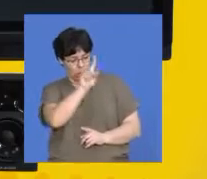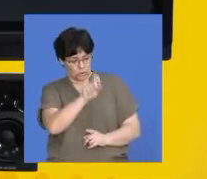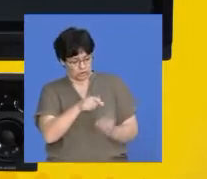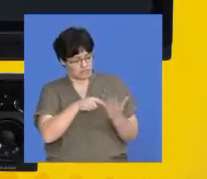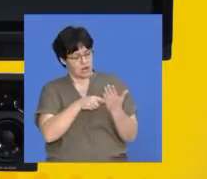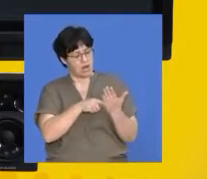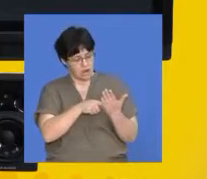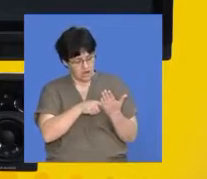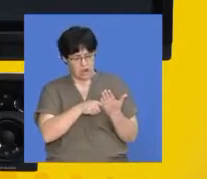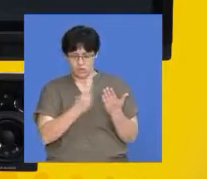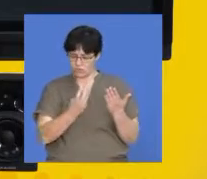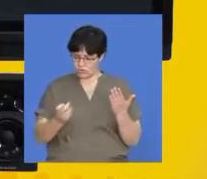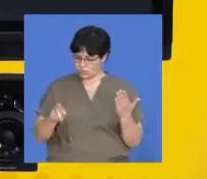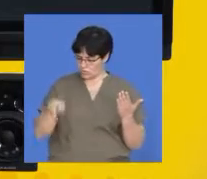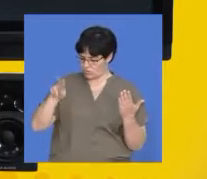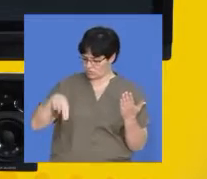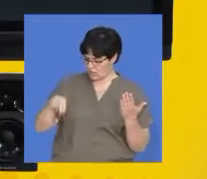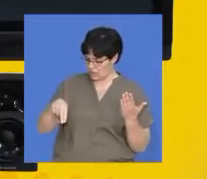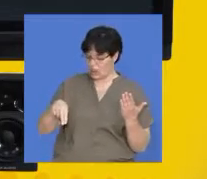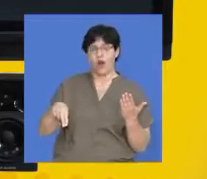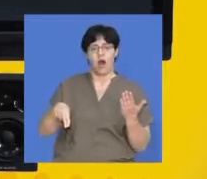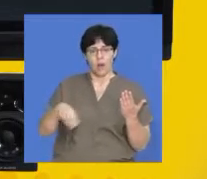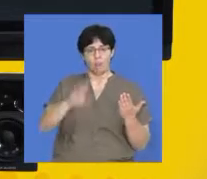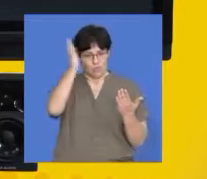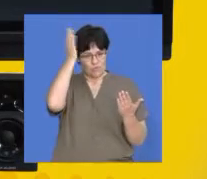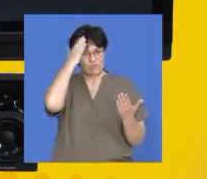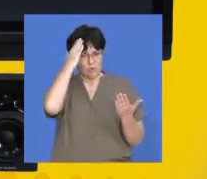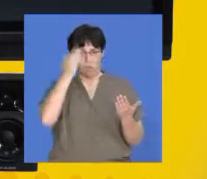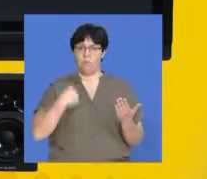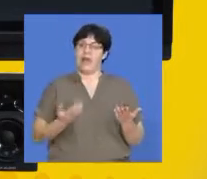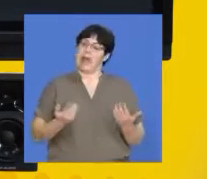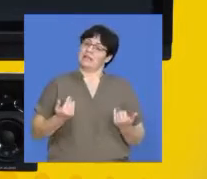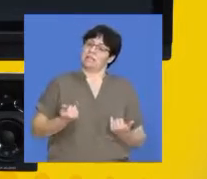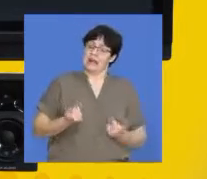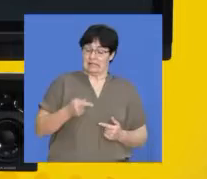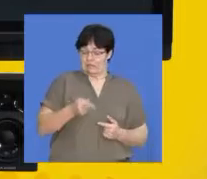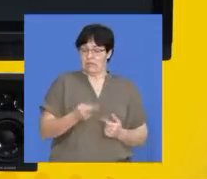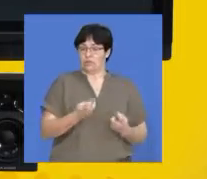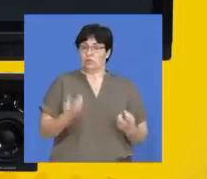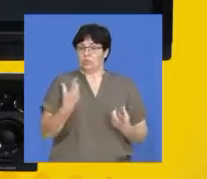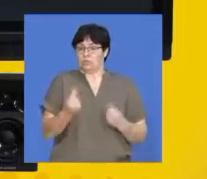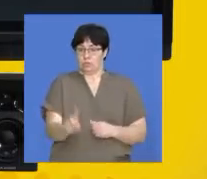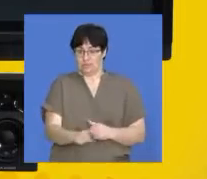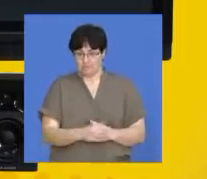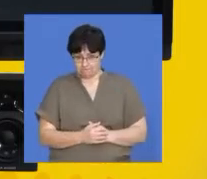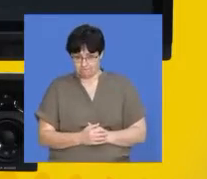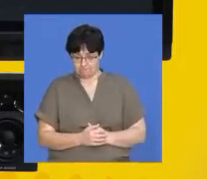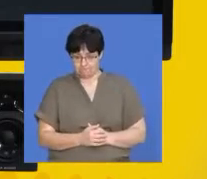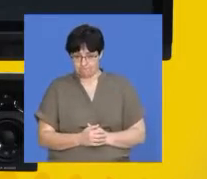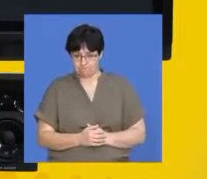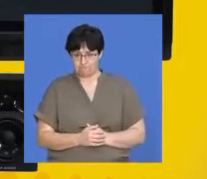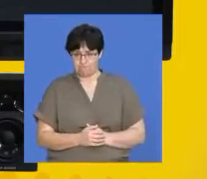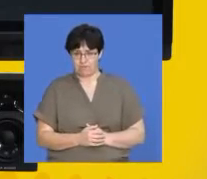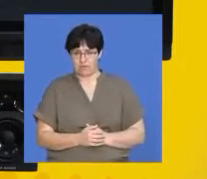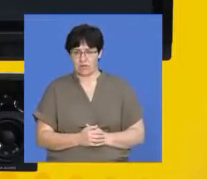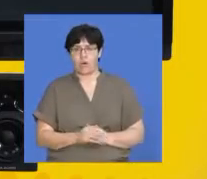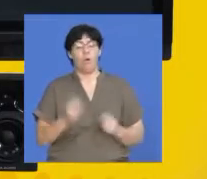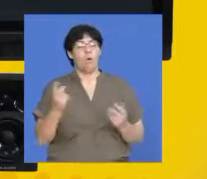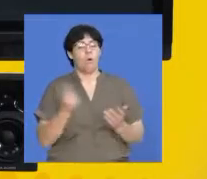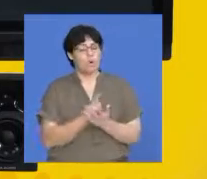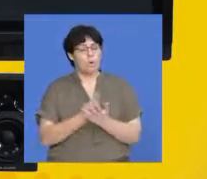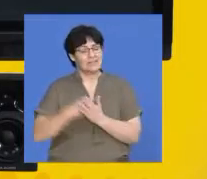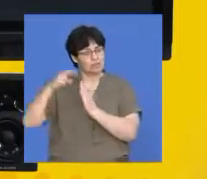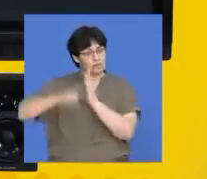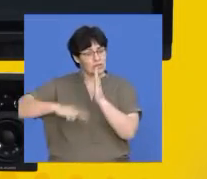when you read the sources, what sort of things you will be expected to do with those sources. Now remember guys, you always read sources